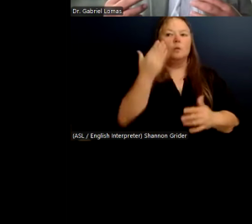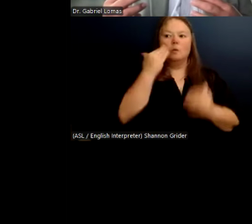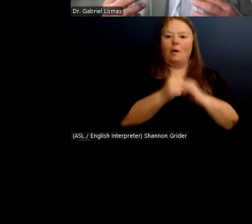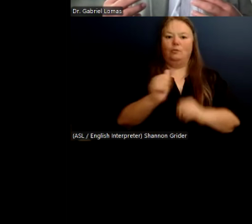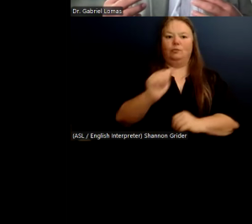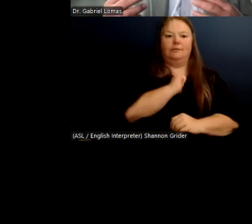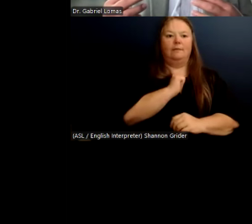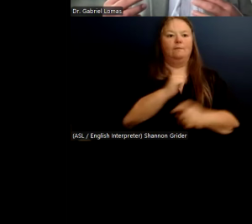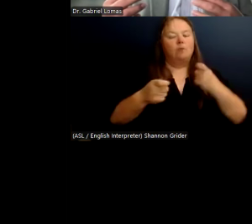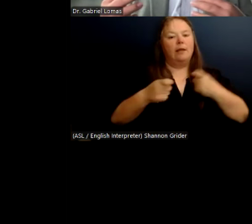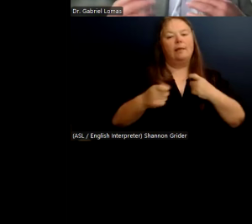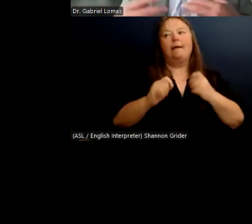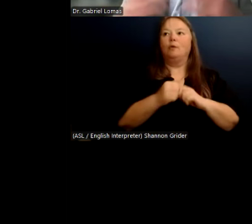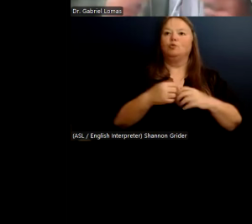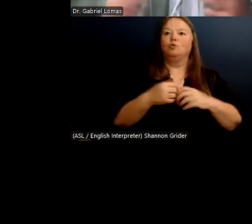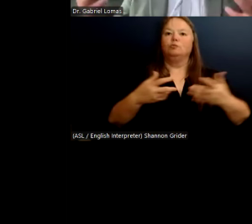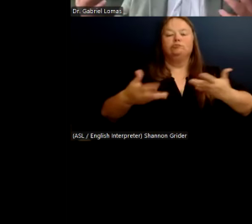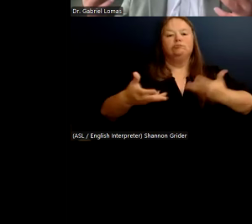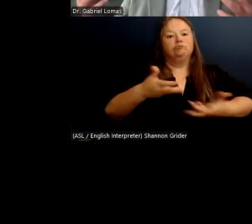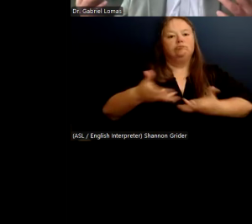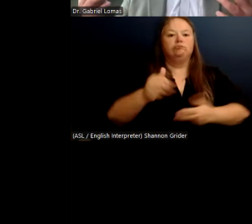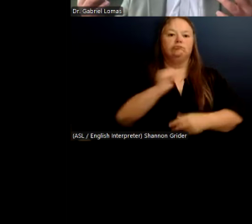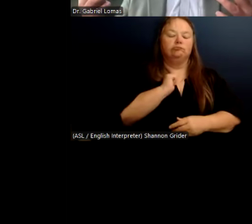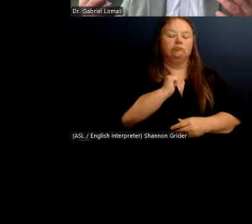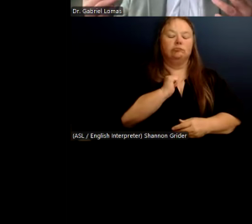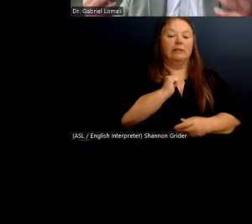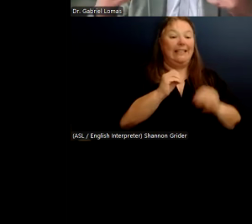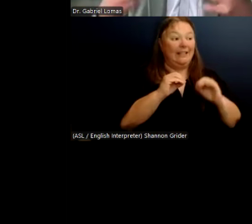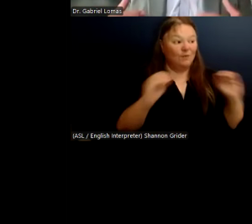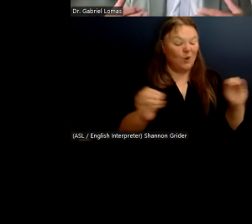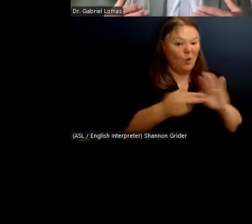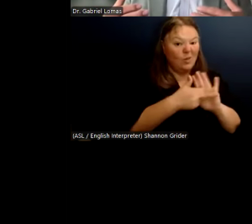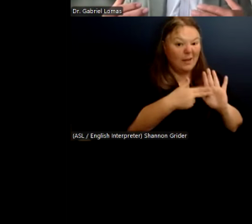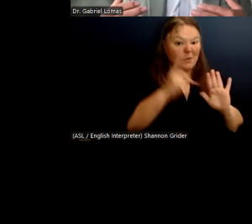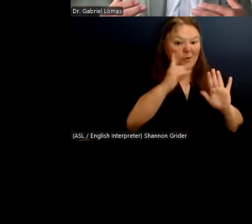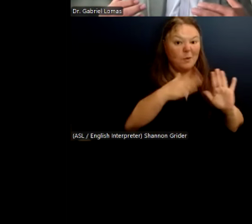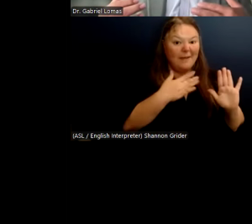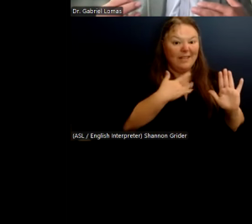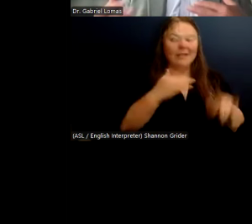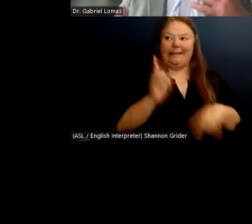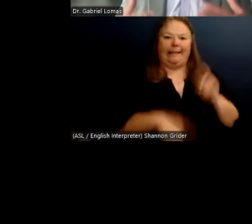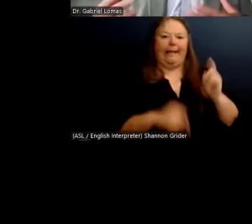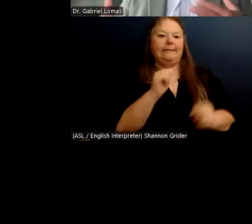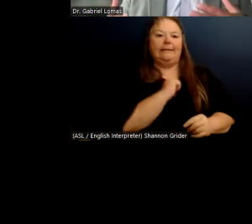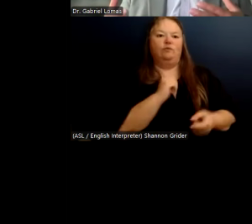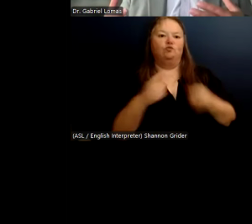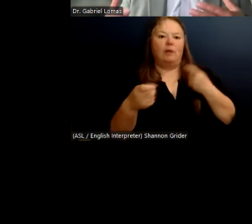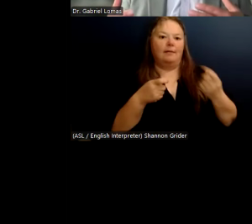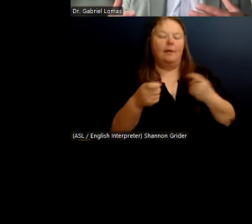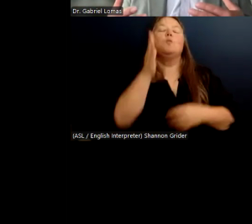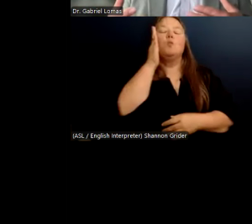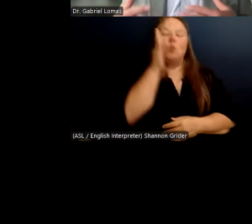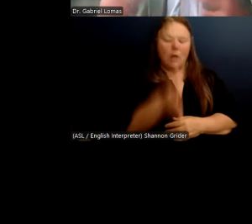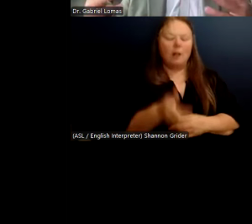new labels that we have for our feelings. If you don't have a label for your feeling, you're not going to self-regulate, and you're going to have problems, until